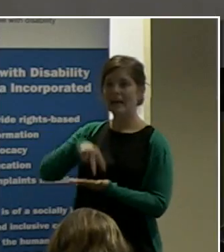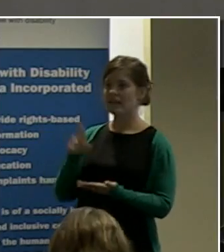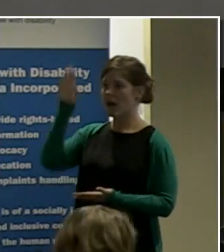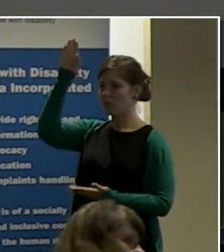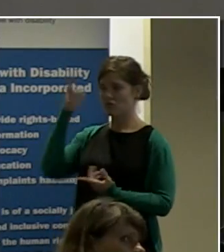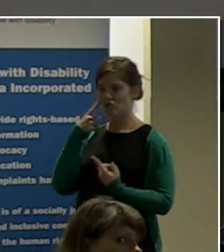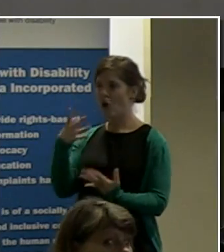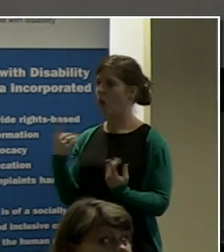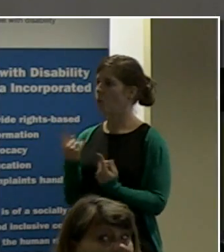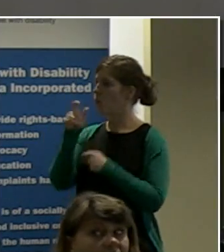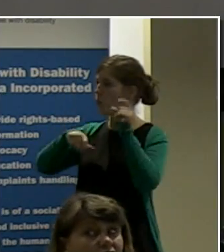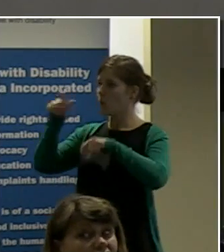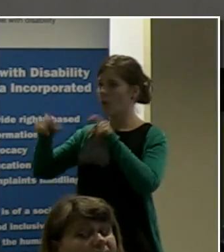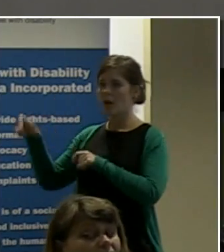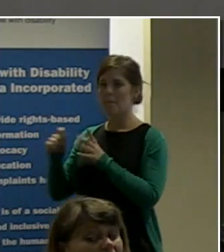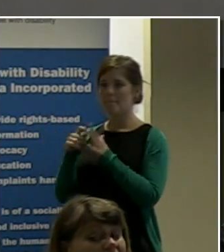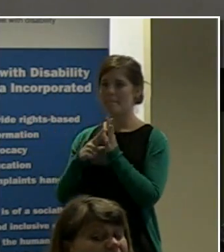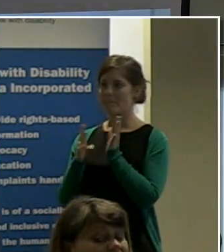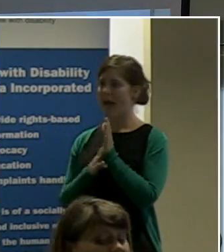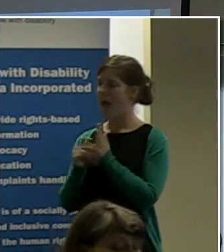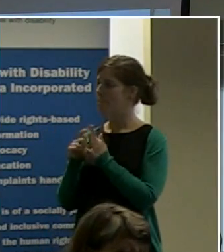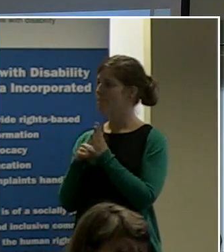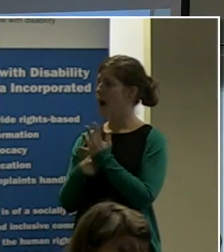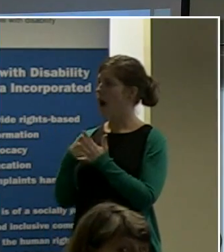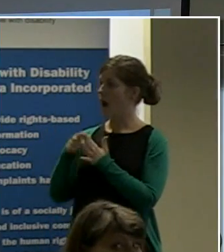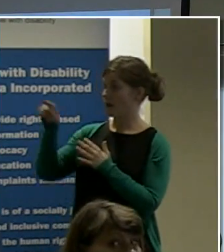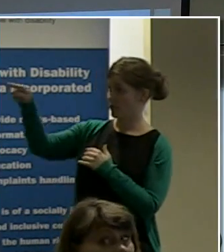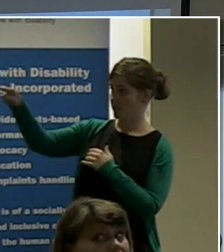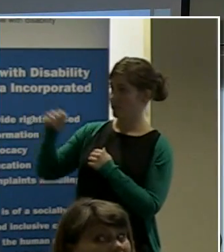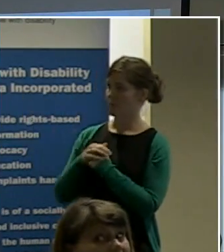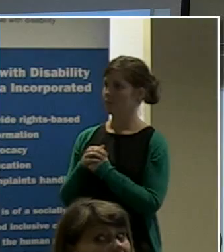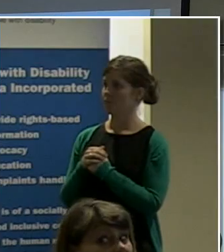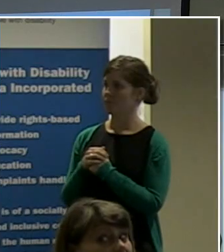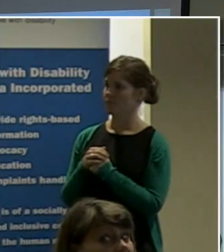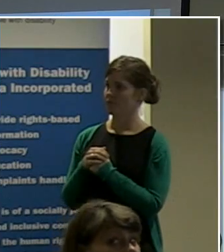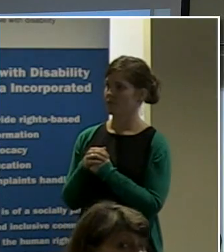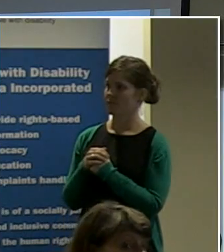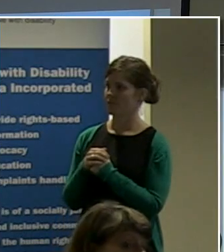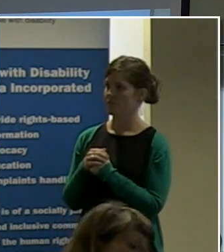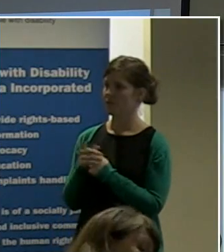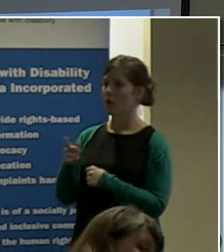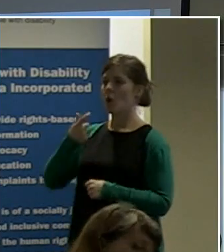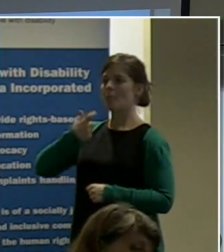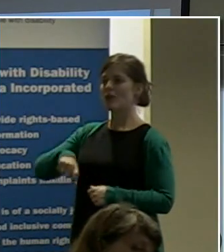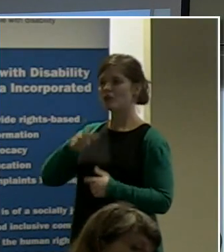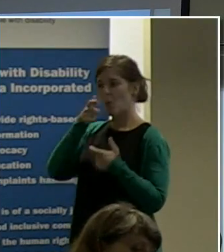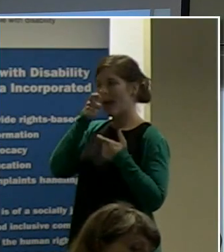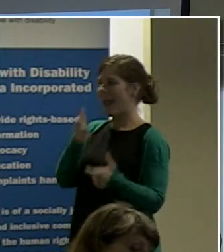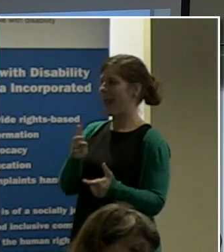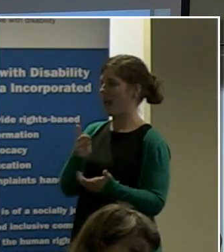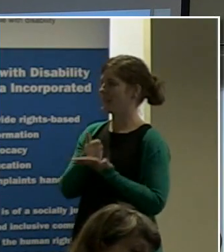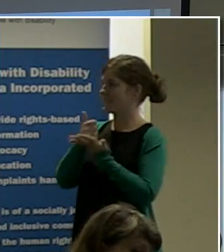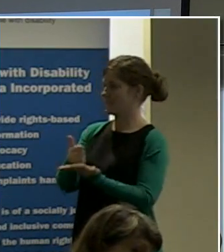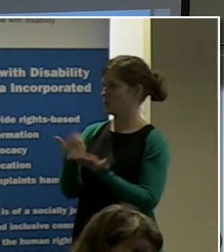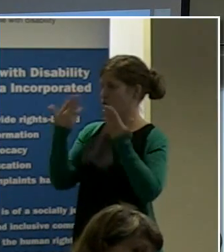identify themselves. Pam Park, who will be our personal care assistant this evening. You could make yourself